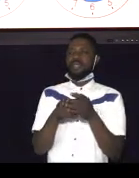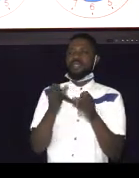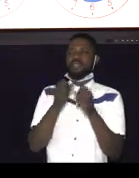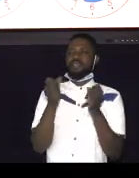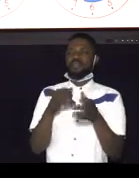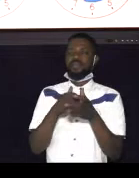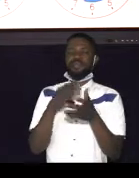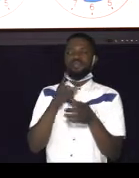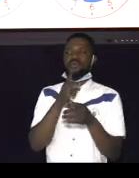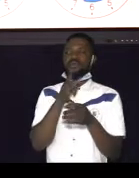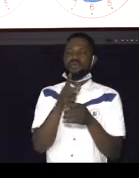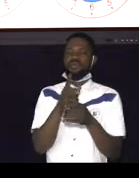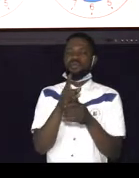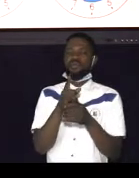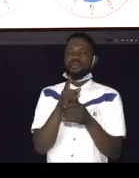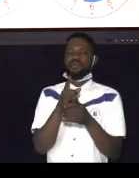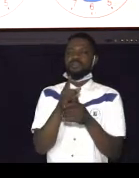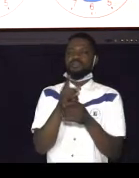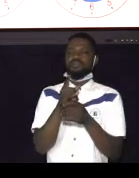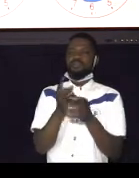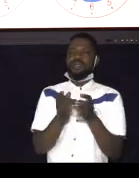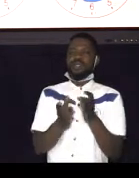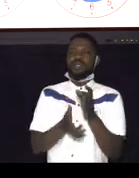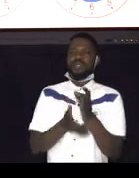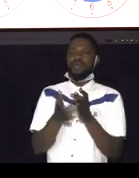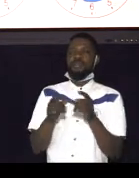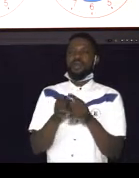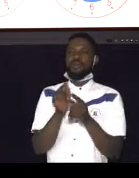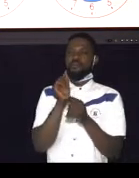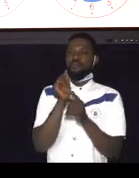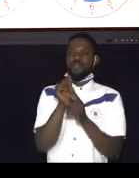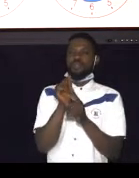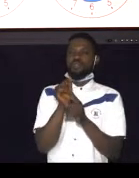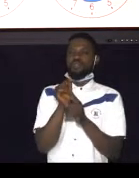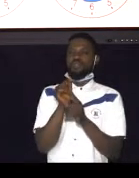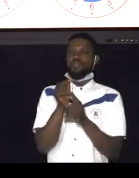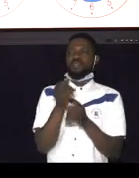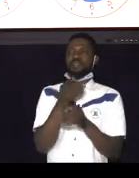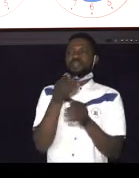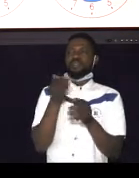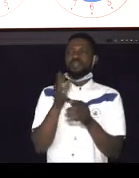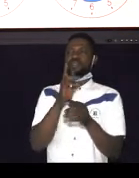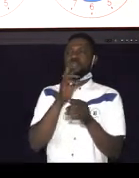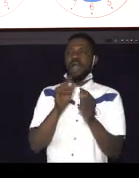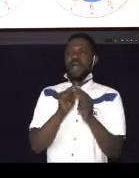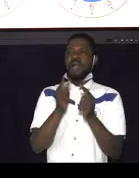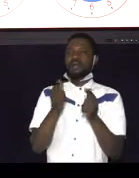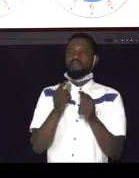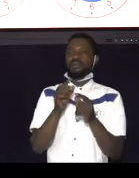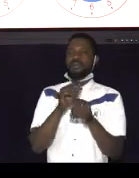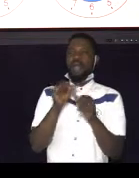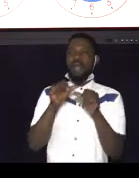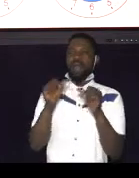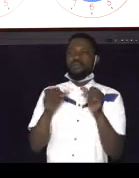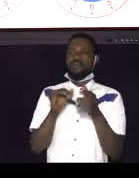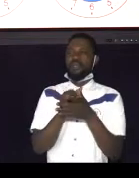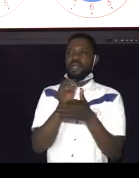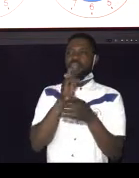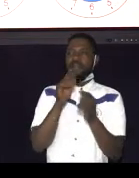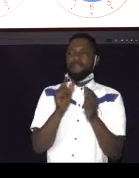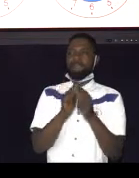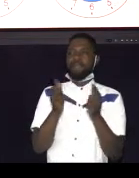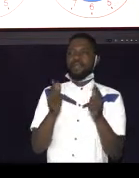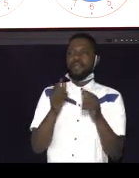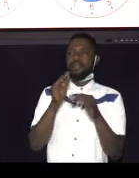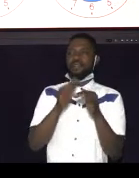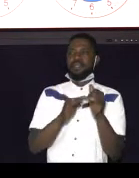as a knife that is pointed. So these are angles that are bigger than 90 degrees, and that is because